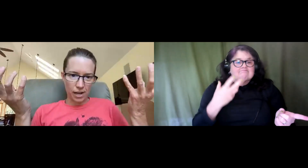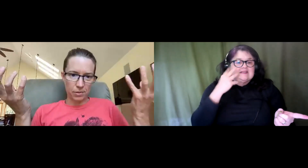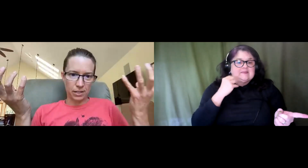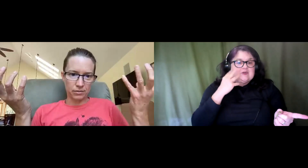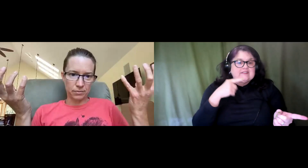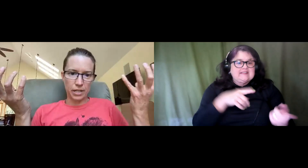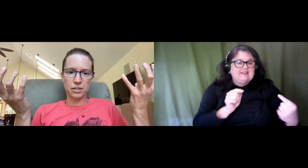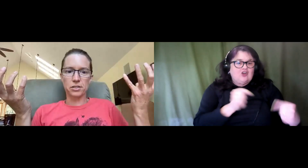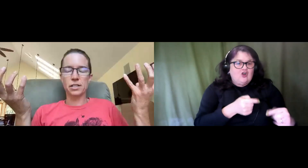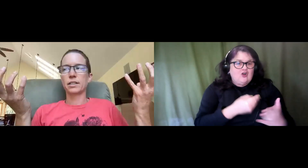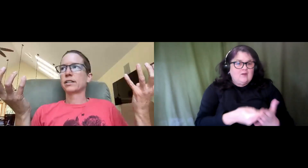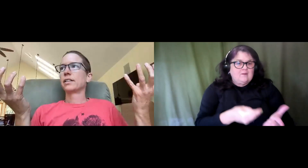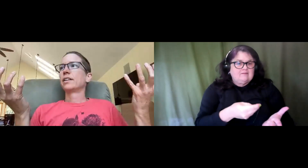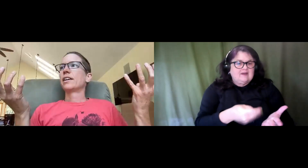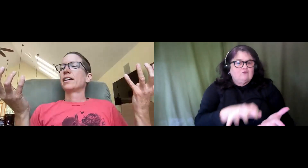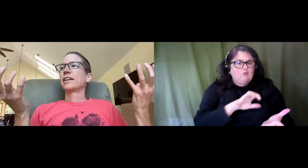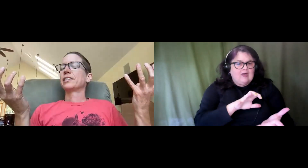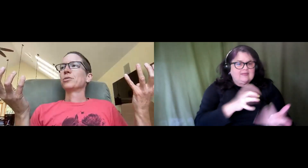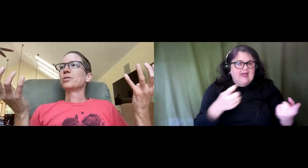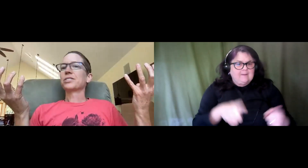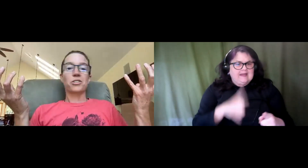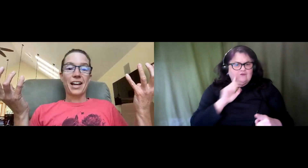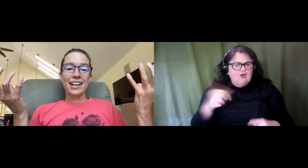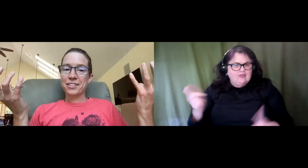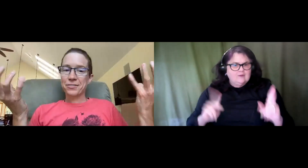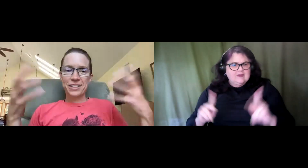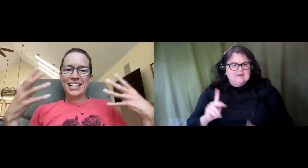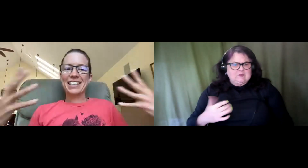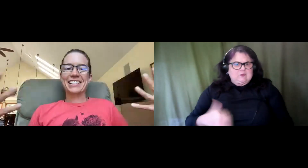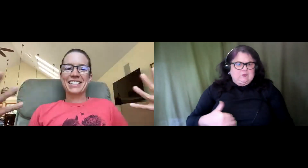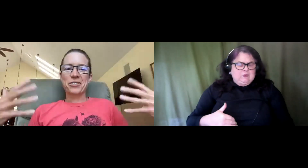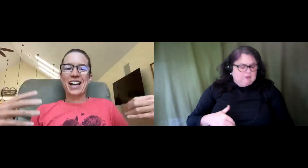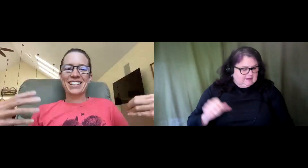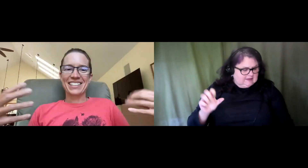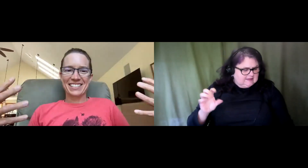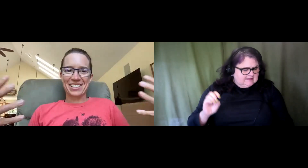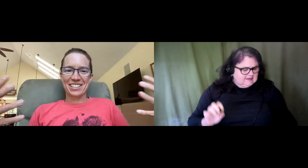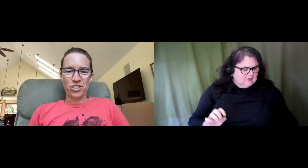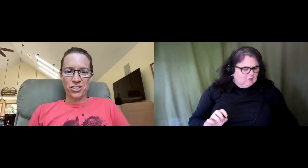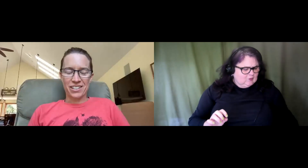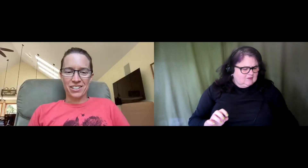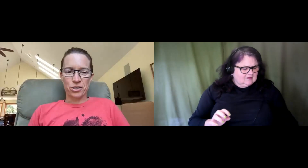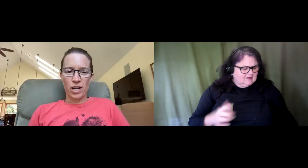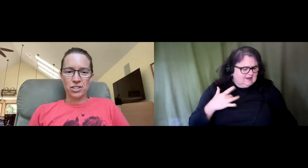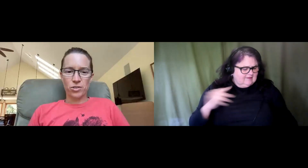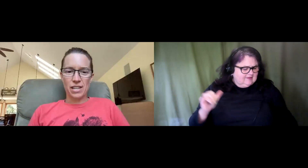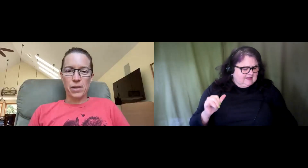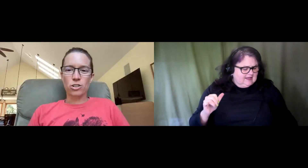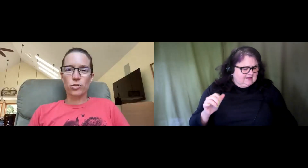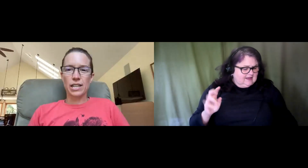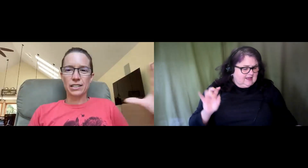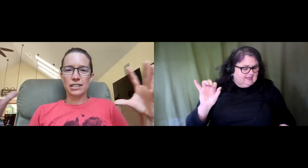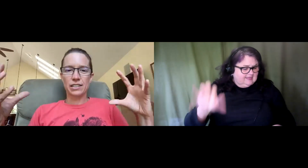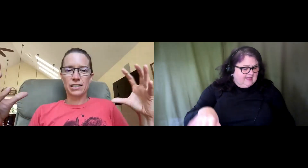accumulation happening by others. And so I kind of feel like that is the question here that we're trying to create